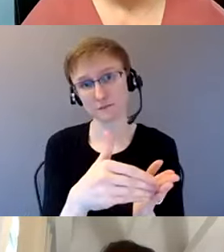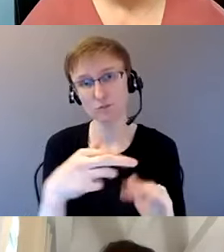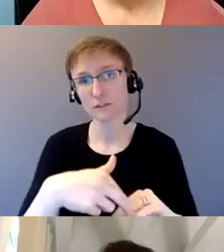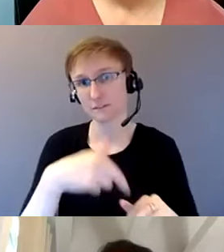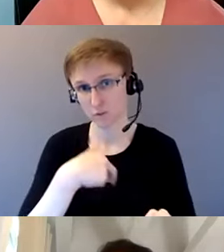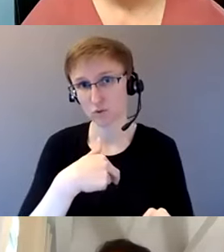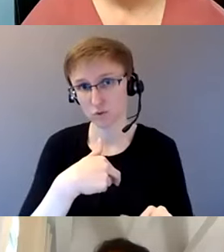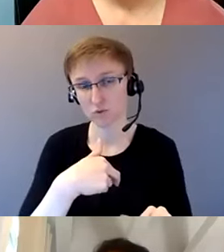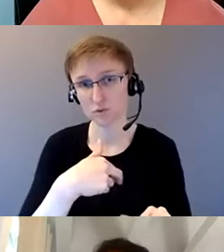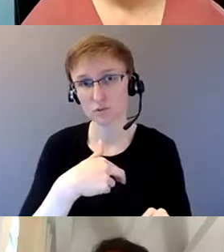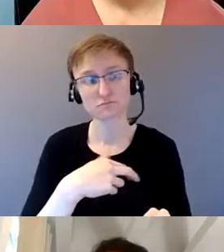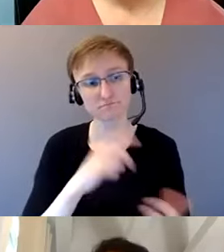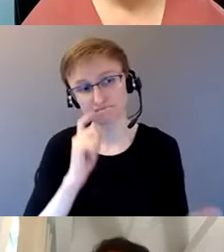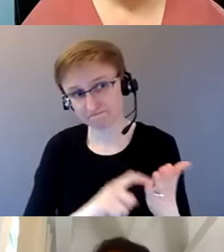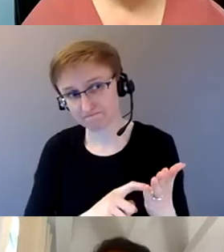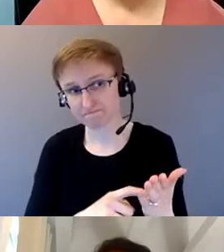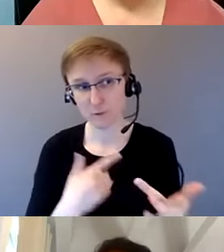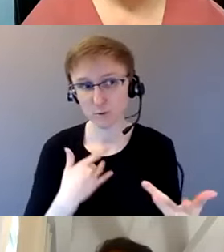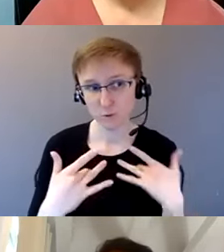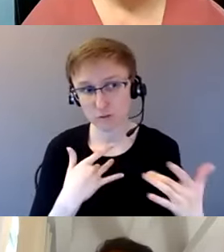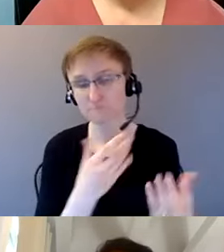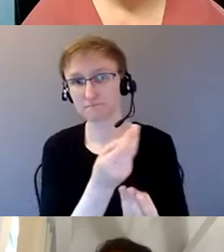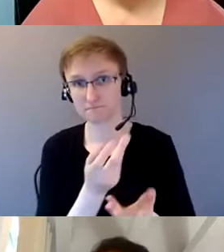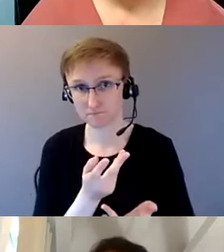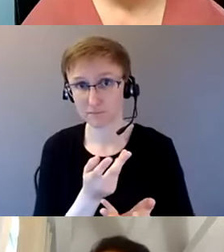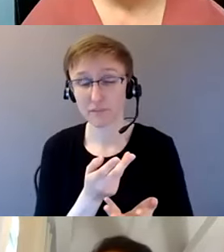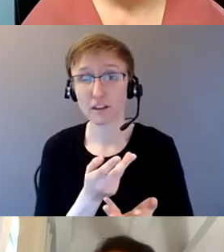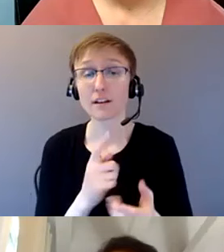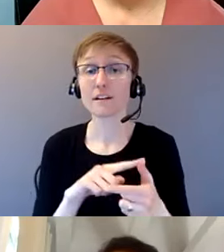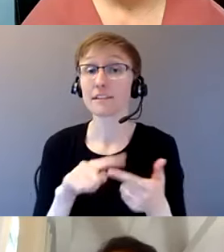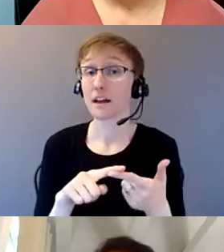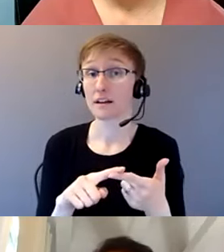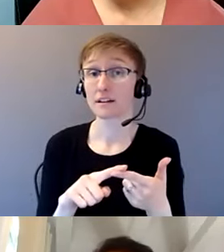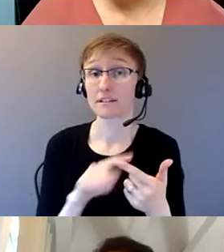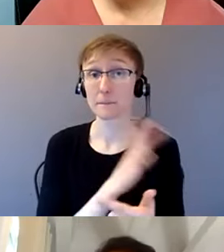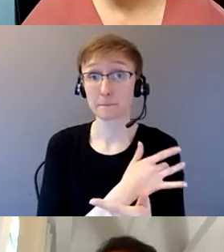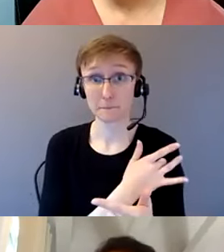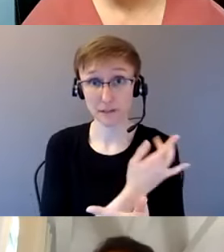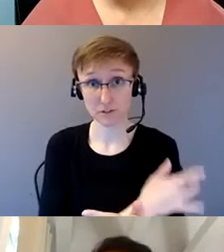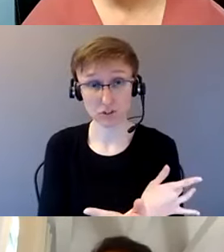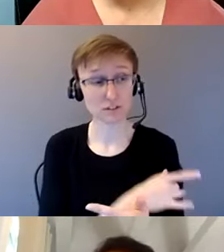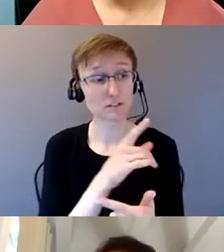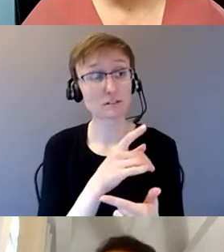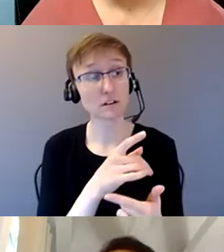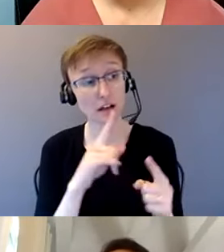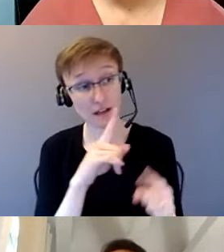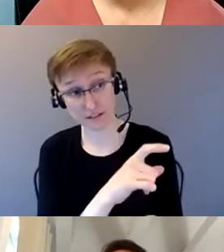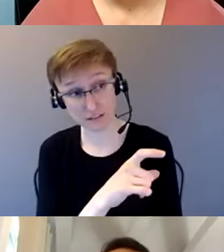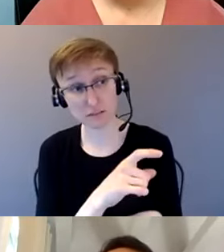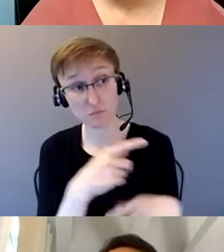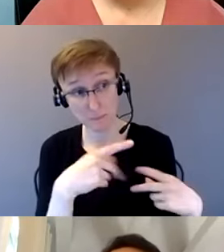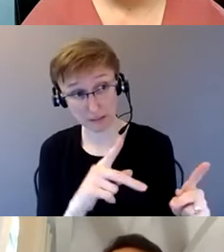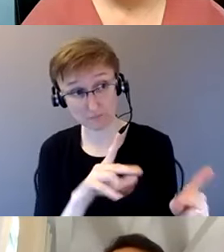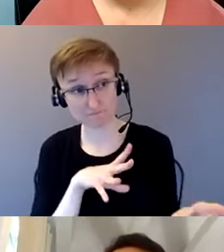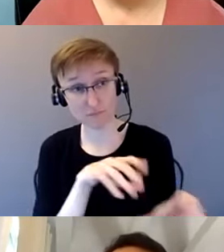when they identify risk or concern. And then we get the patient's consent to become involved. And that can be a bit of a challenge at